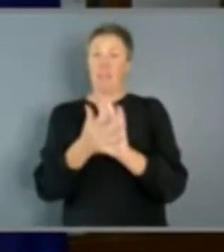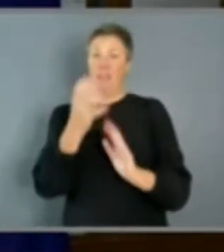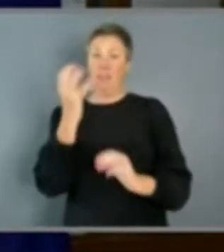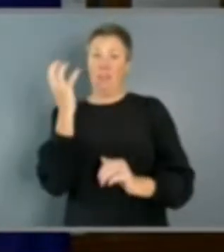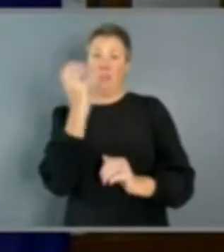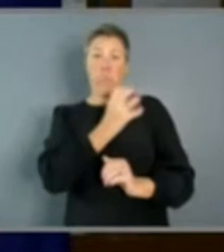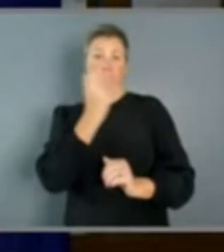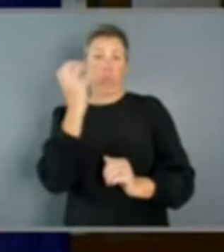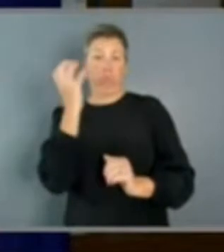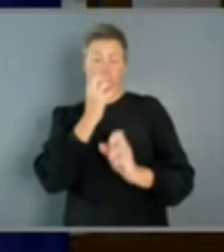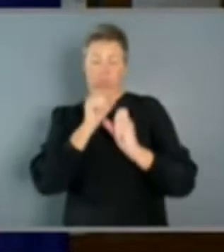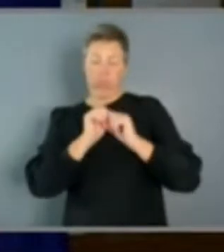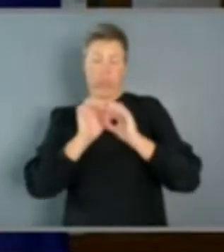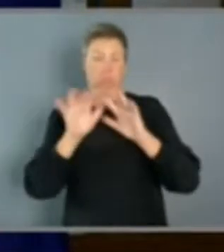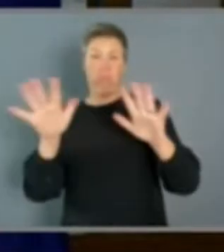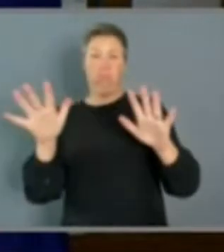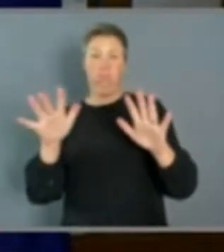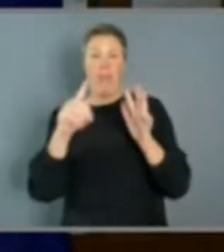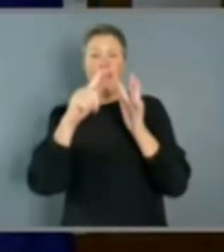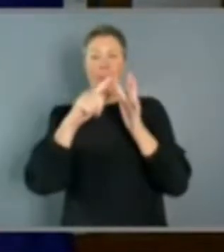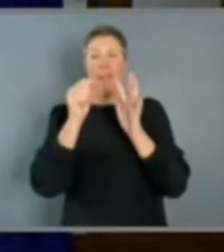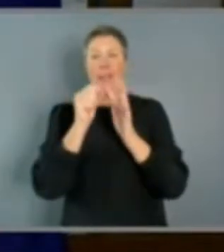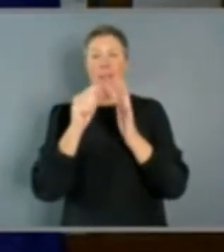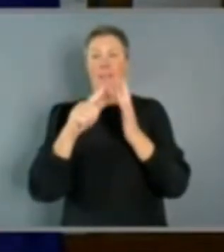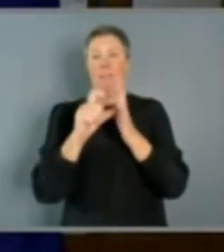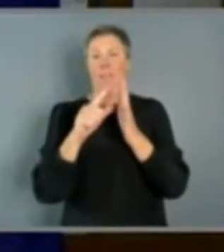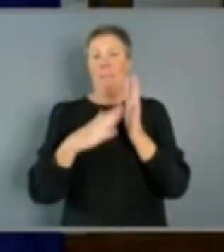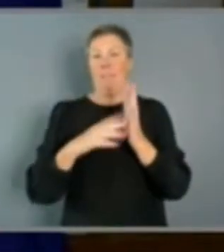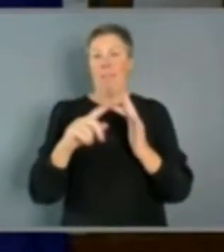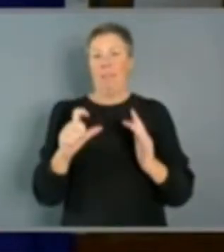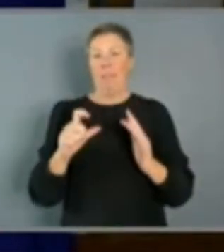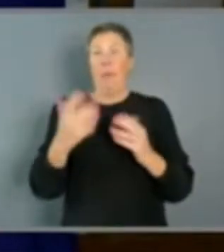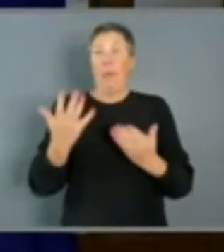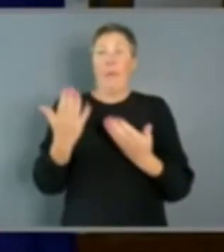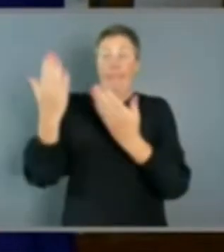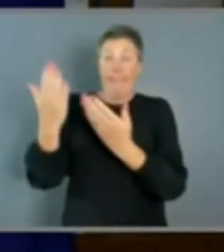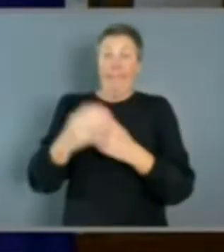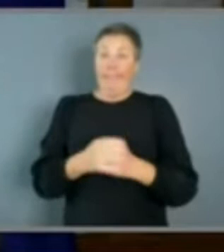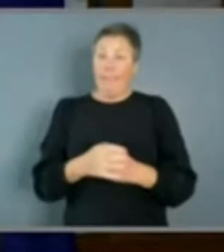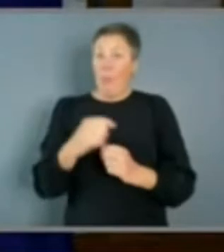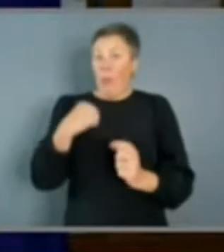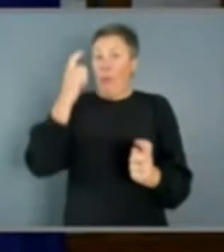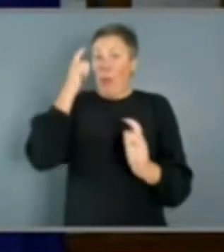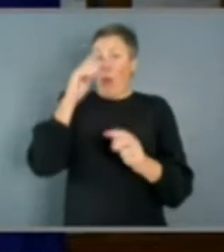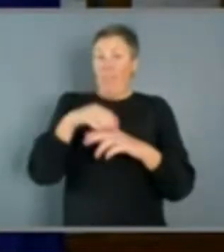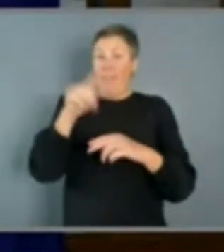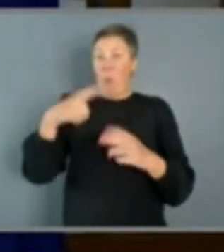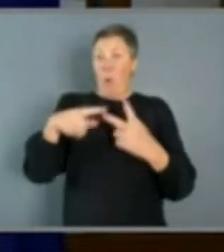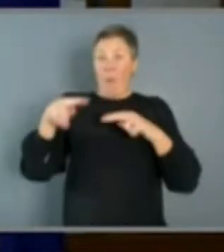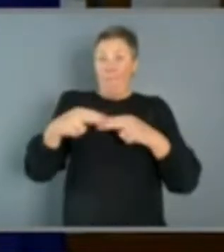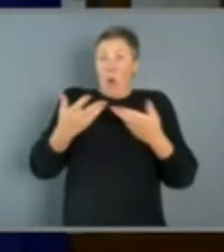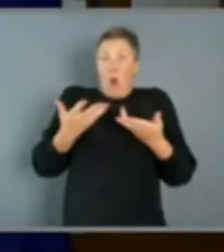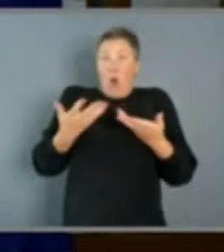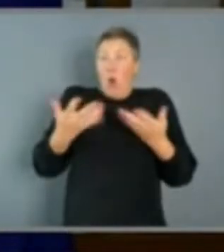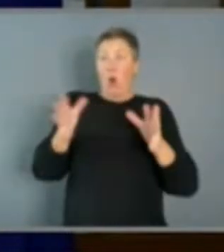epidemic in the community. So that's what's happening in PNG. We are concerned about that because an uncontrolled pandemic is how variants